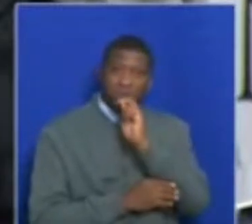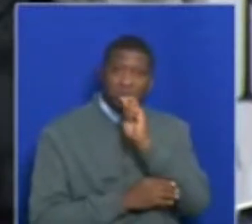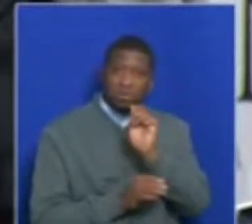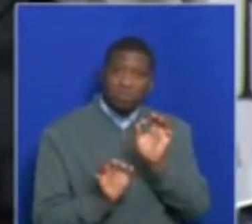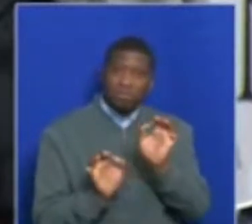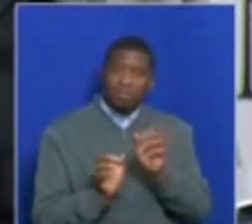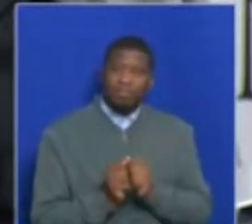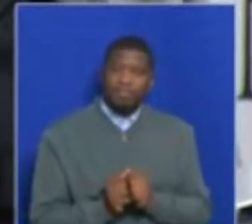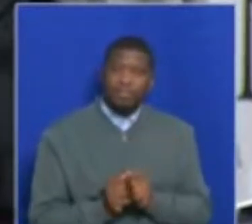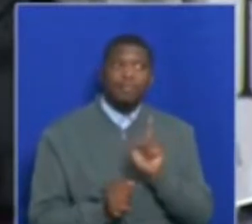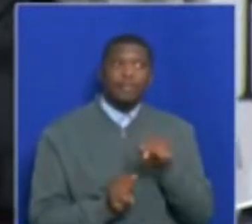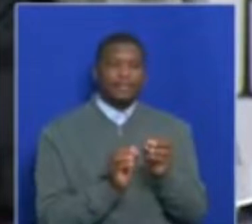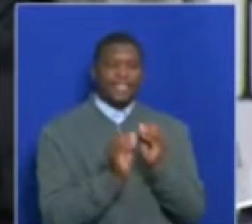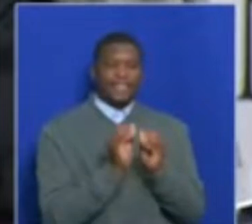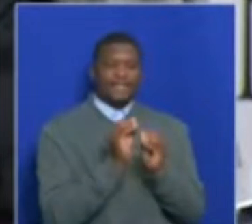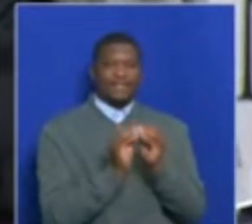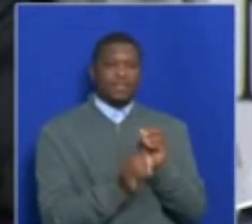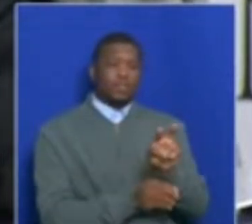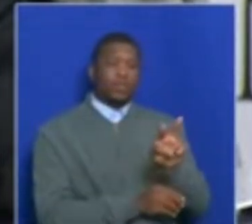is